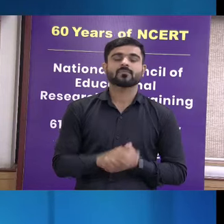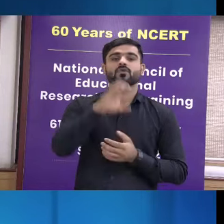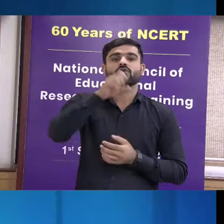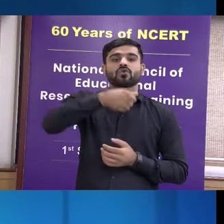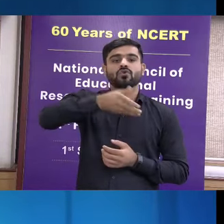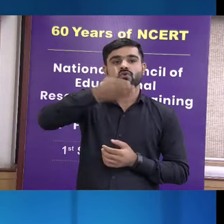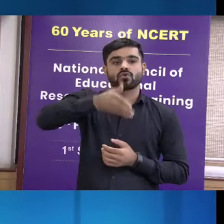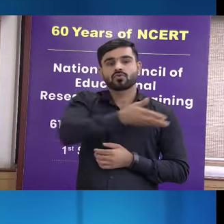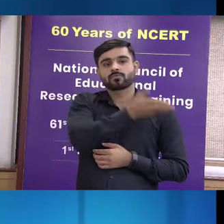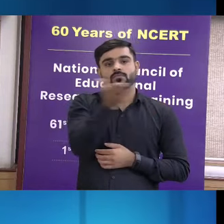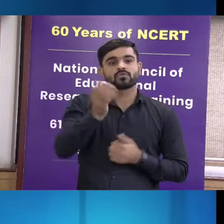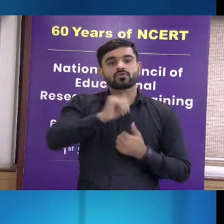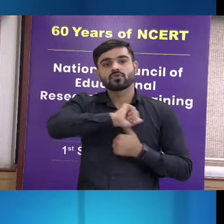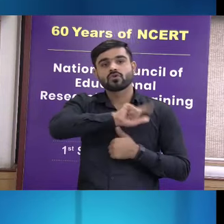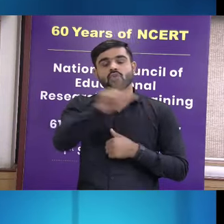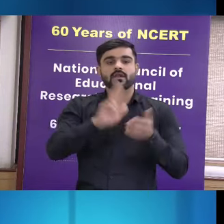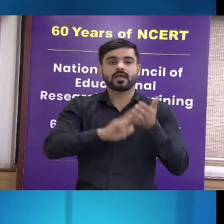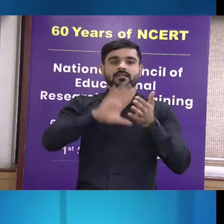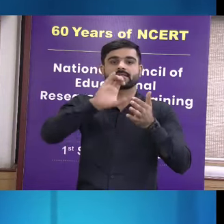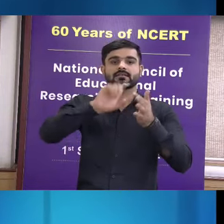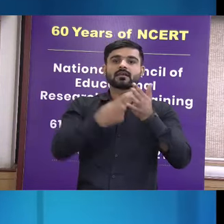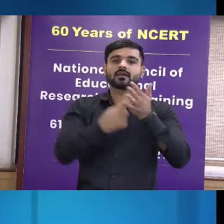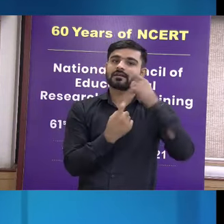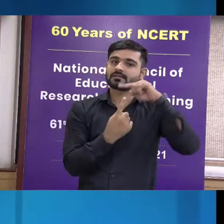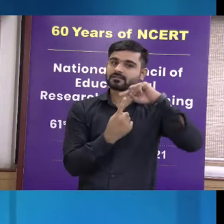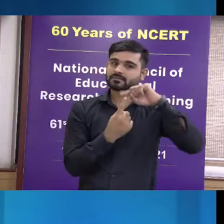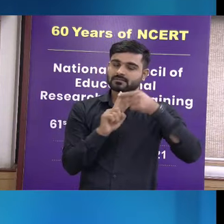congratulations to the entire NCERT team.